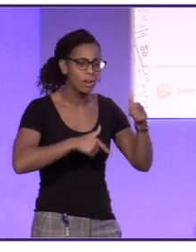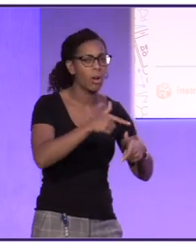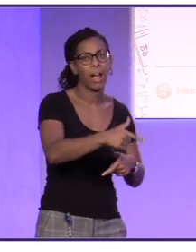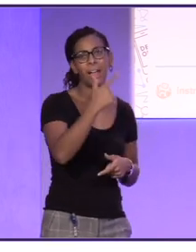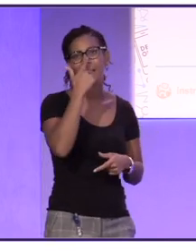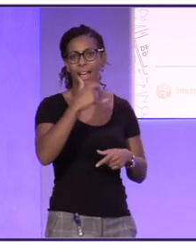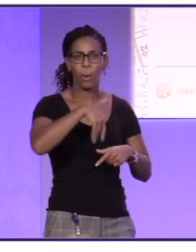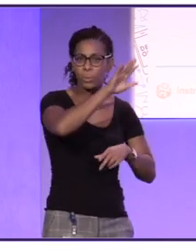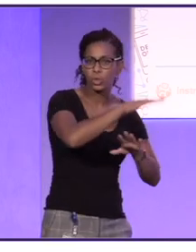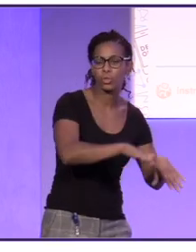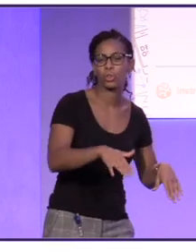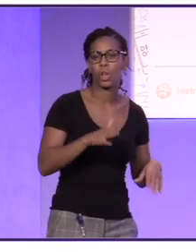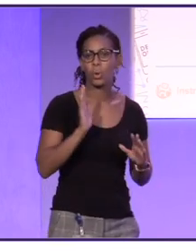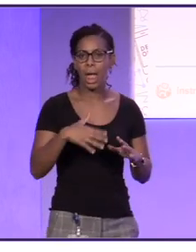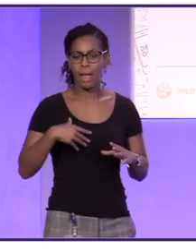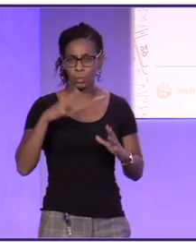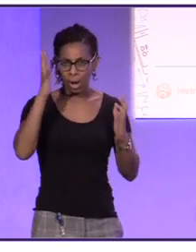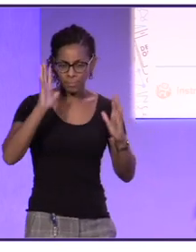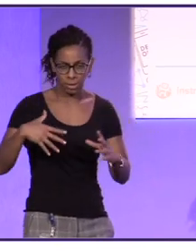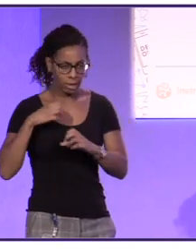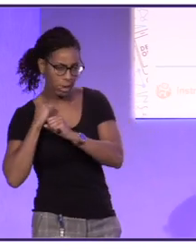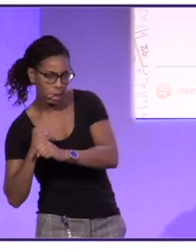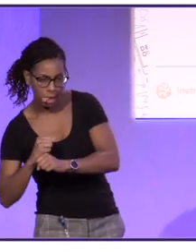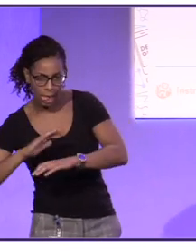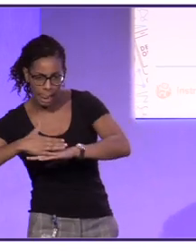worry about having to be chained to your laptop.